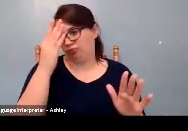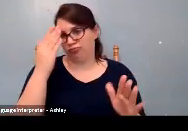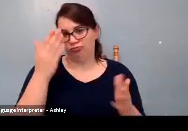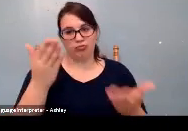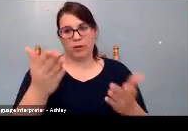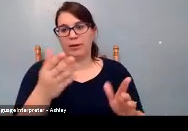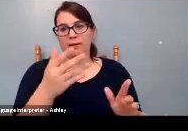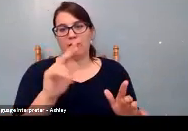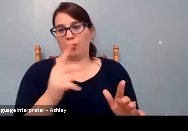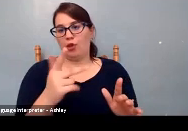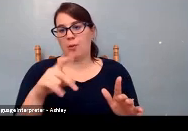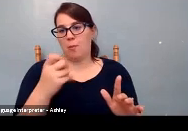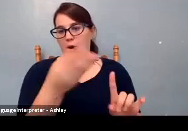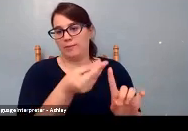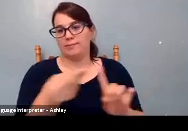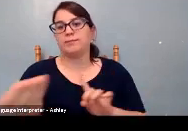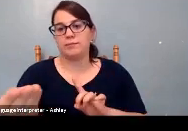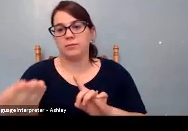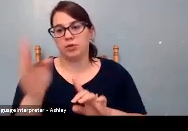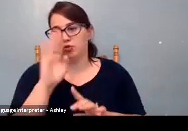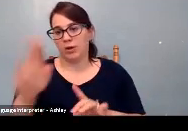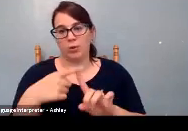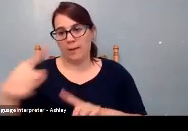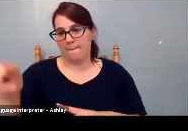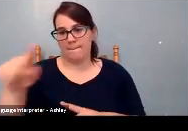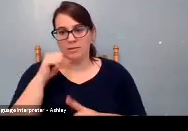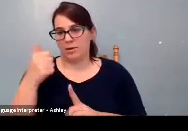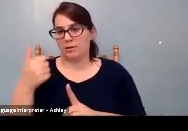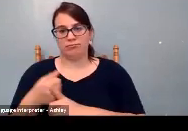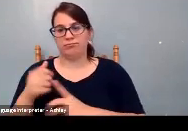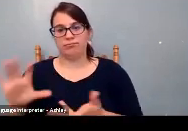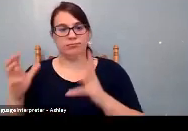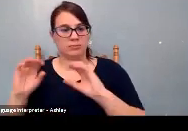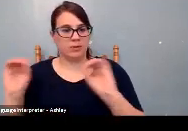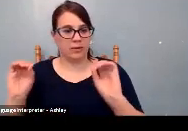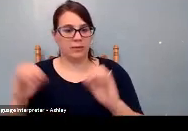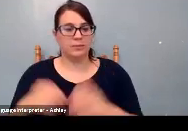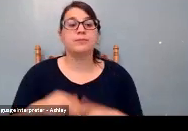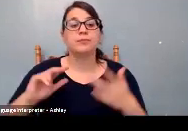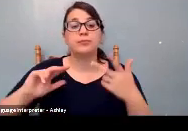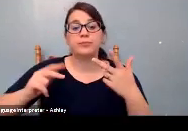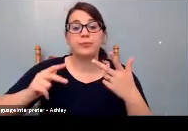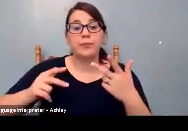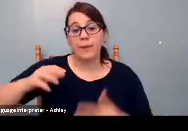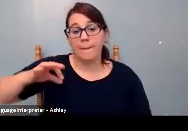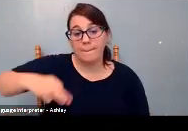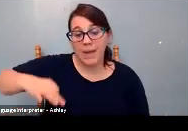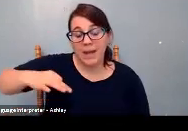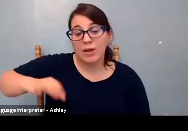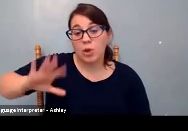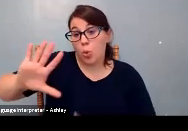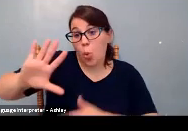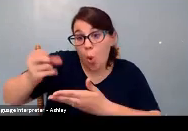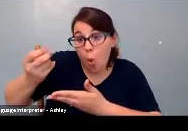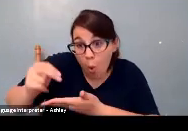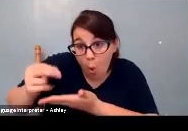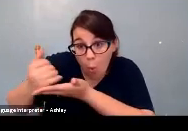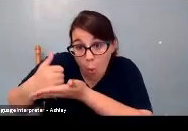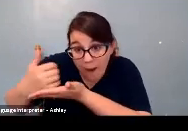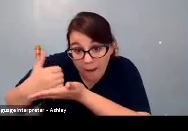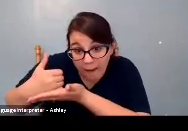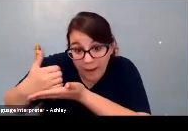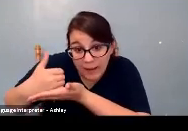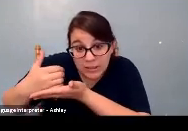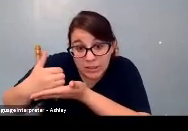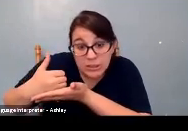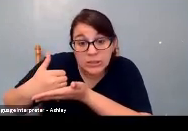are still counted as income in determining eligibility, even if the contributions from the income are made into a